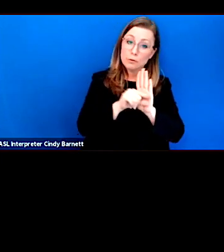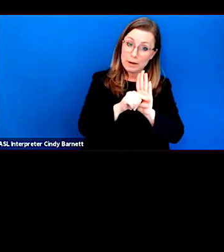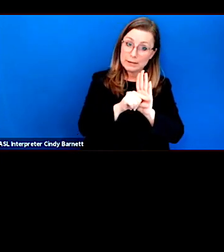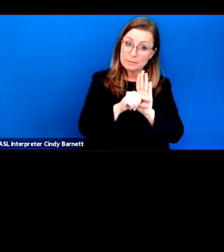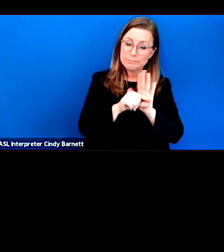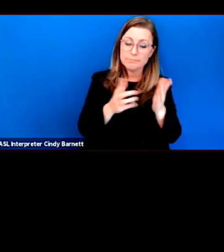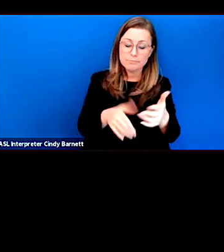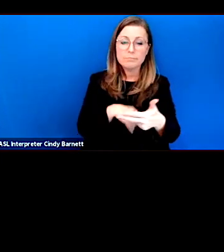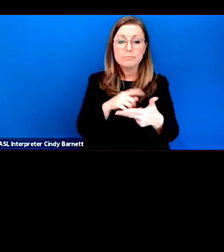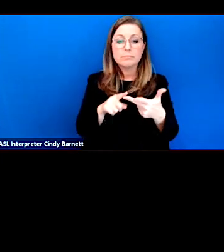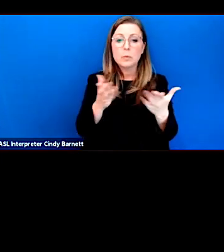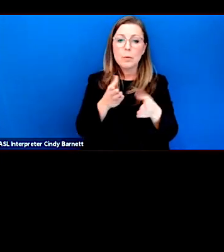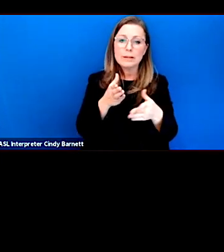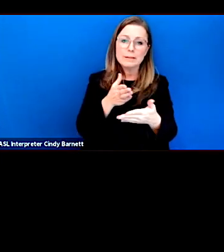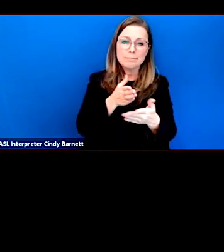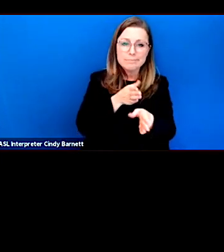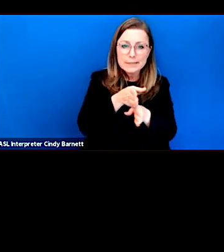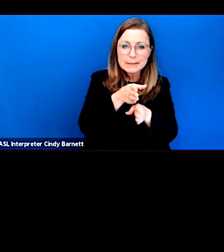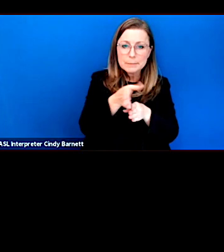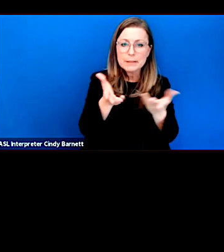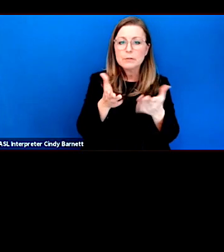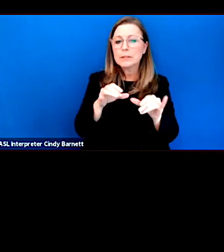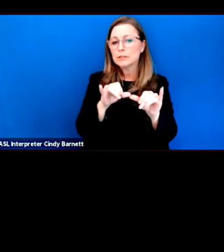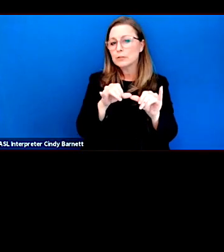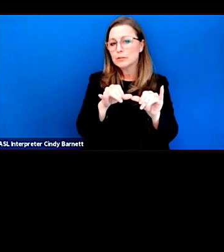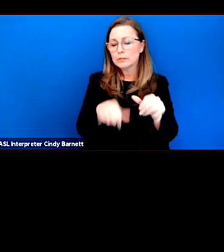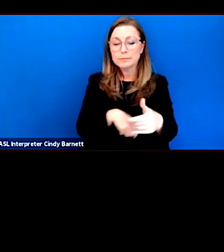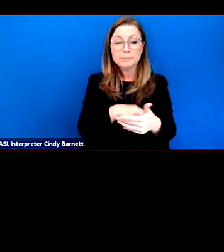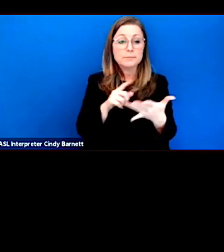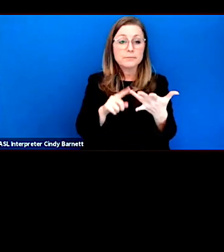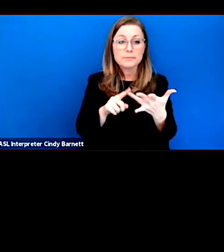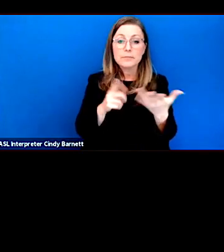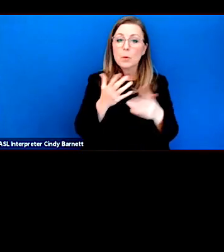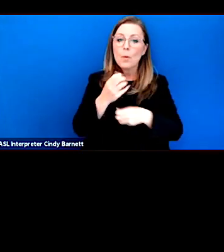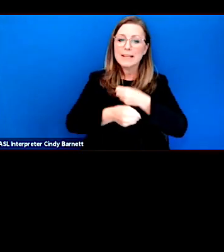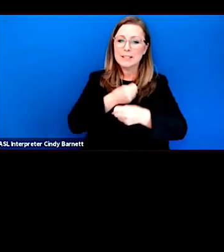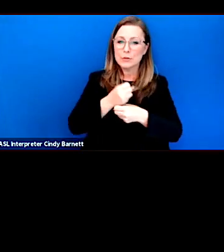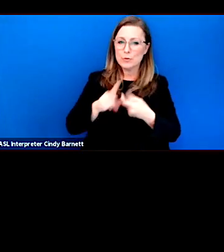area, such as engineering in our case, and year of publication, in our